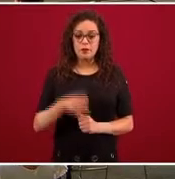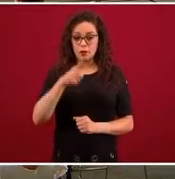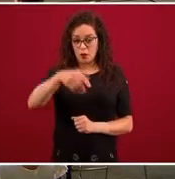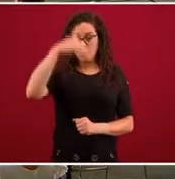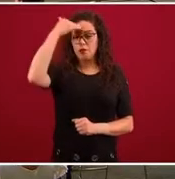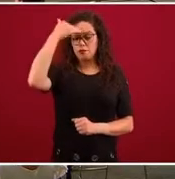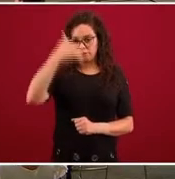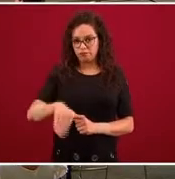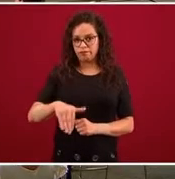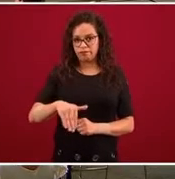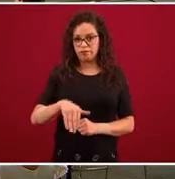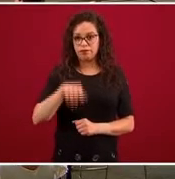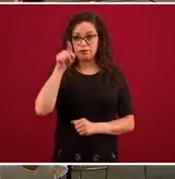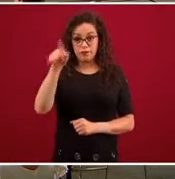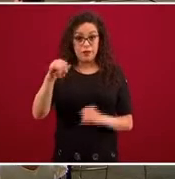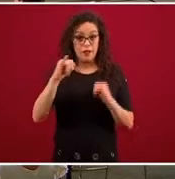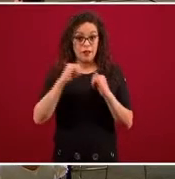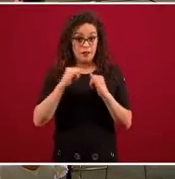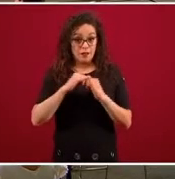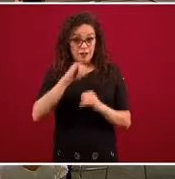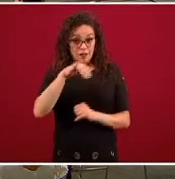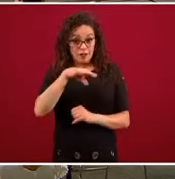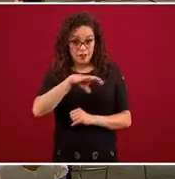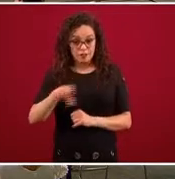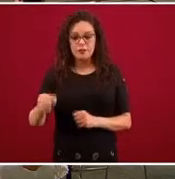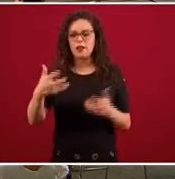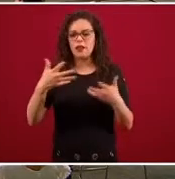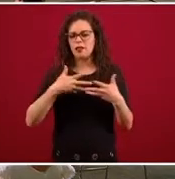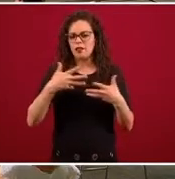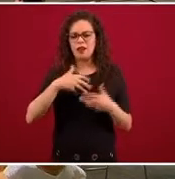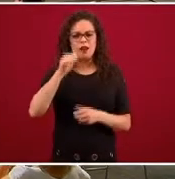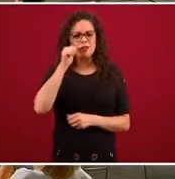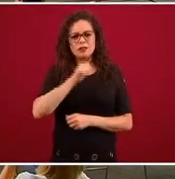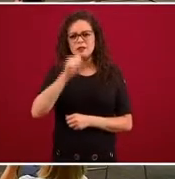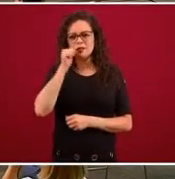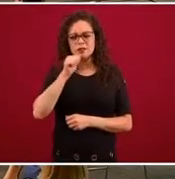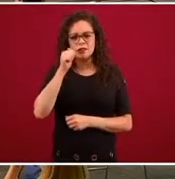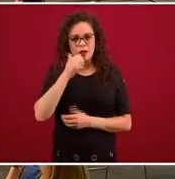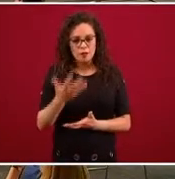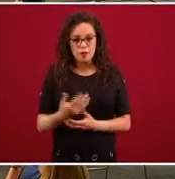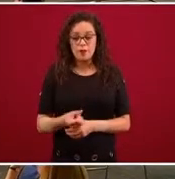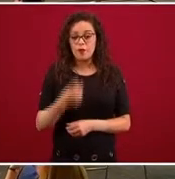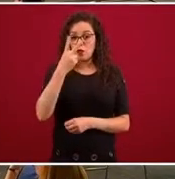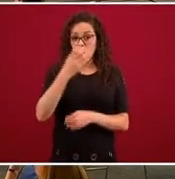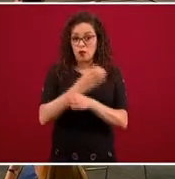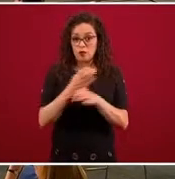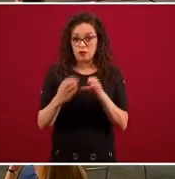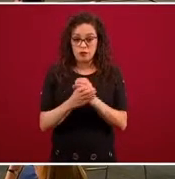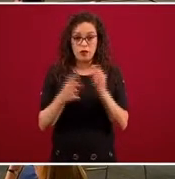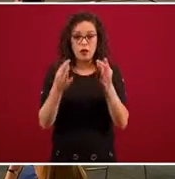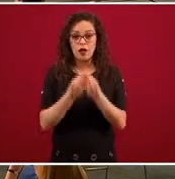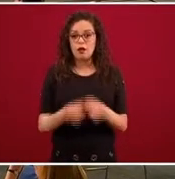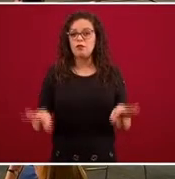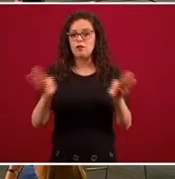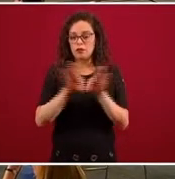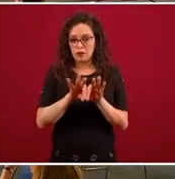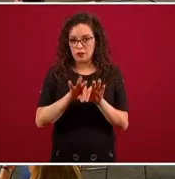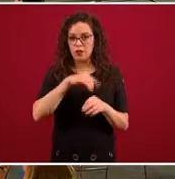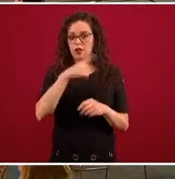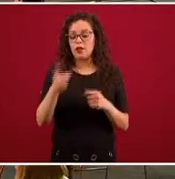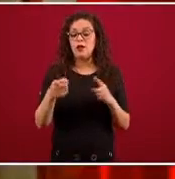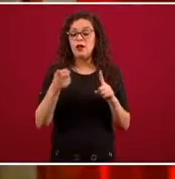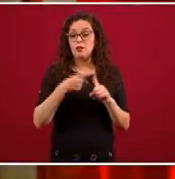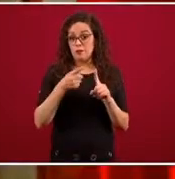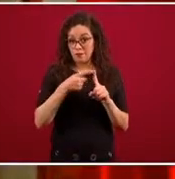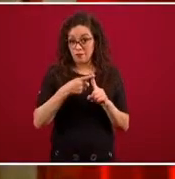at our institute, at EAMS, we've always had two objectives, two mental objectives. The